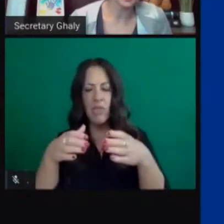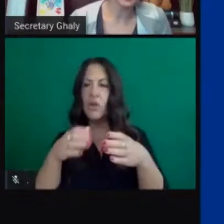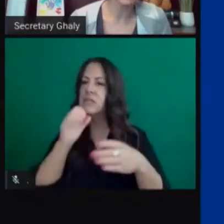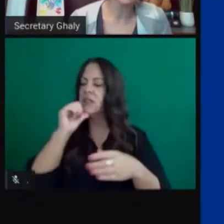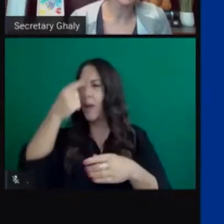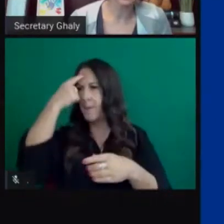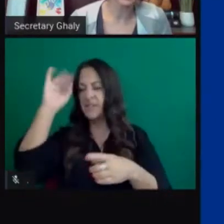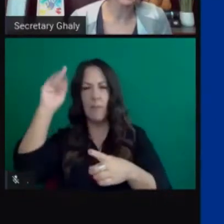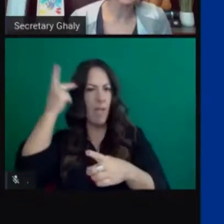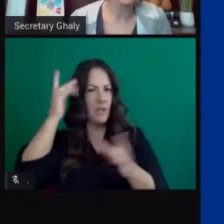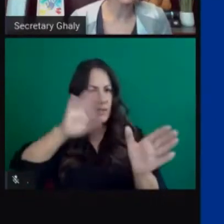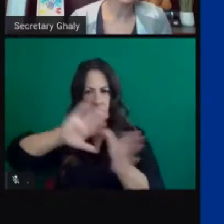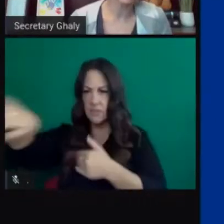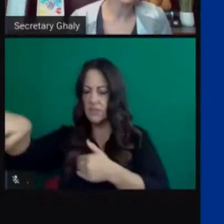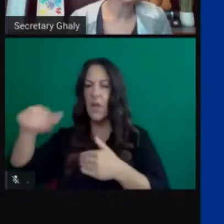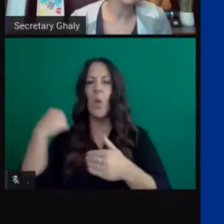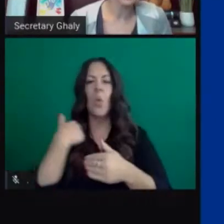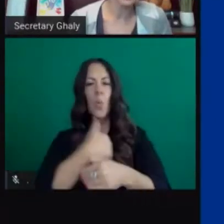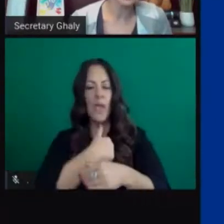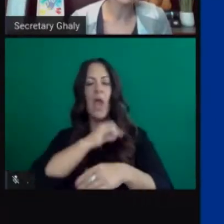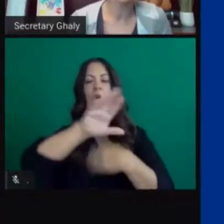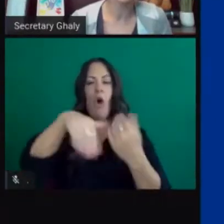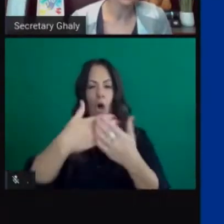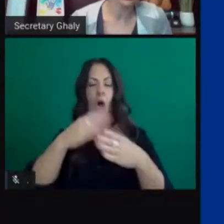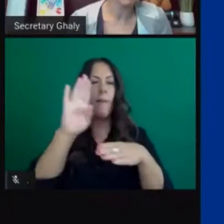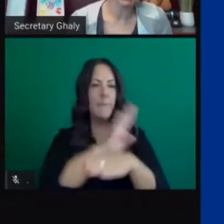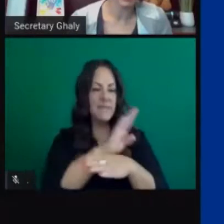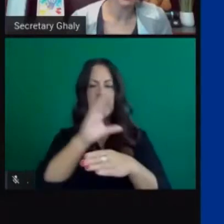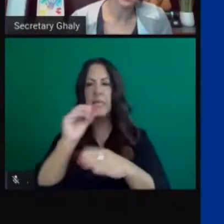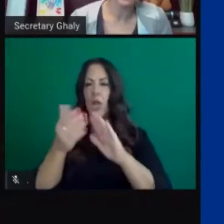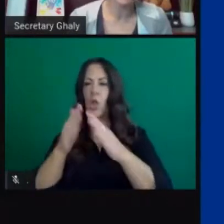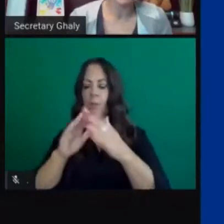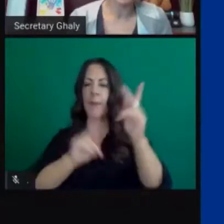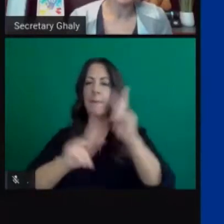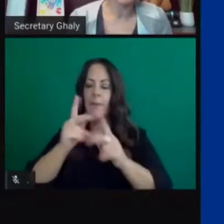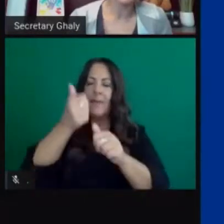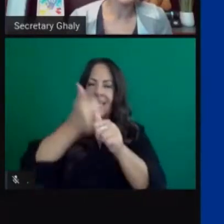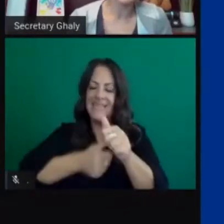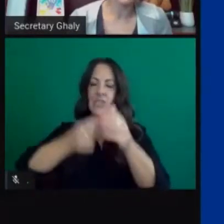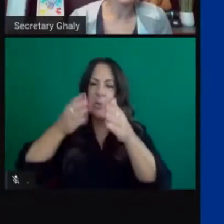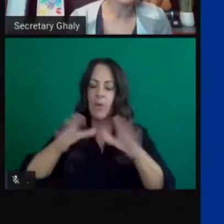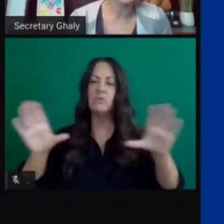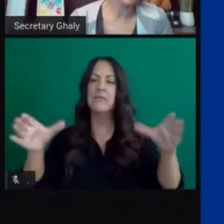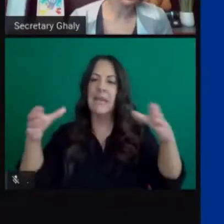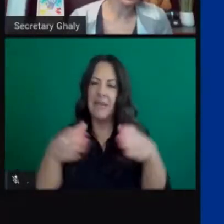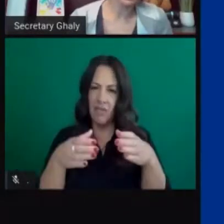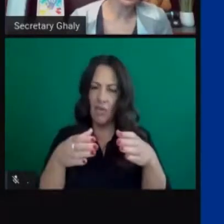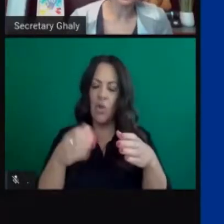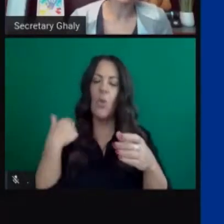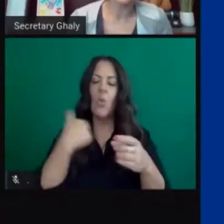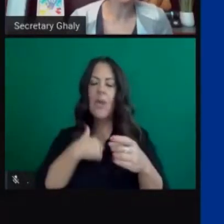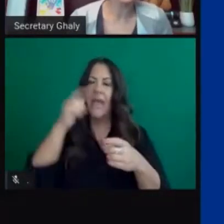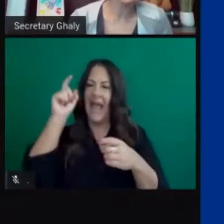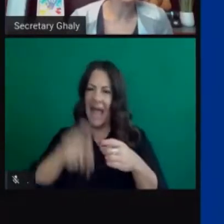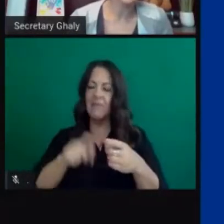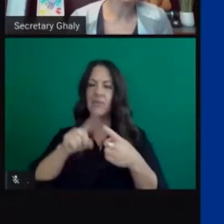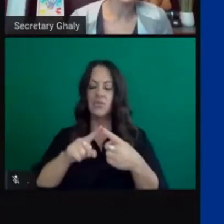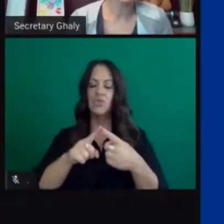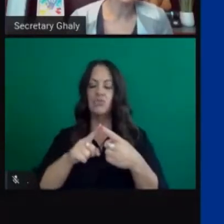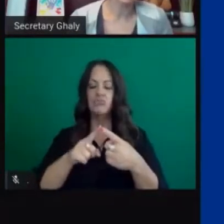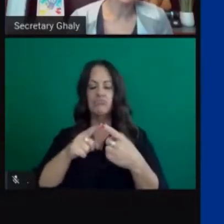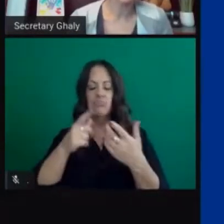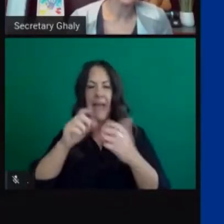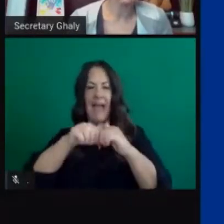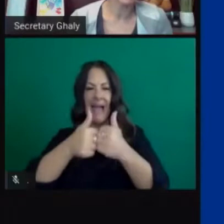our businesses and our communities to come together and realize that it is so important both to address these disparities and actually to interrupt